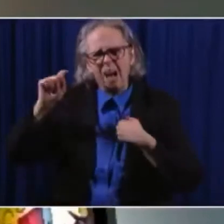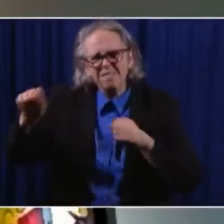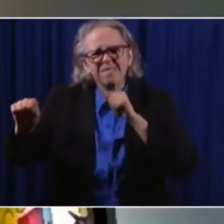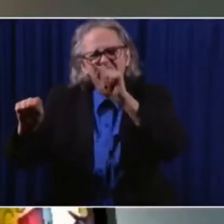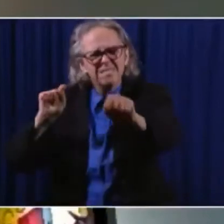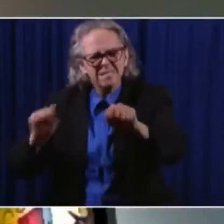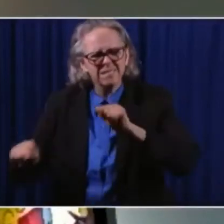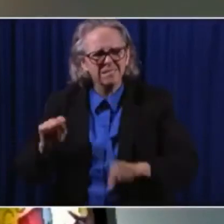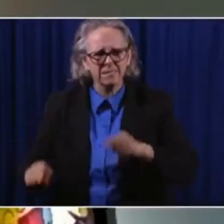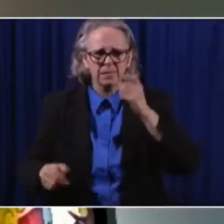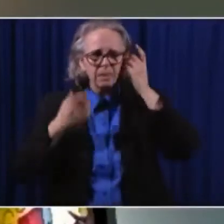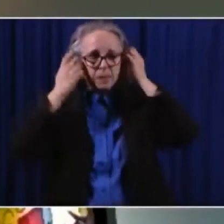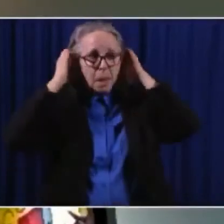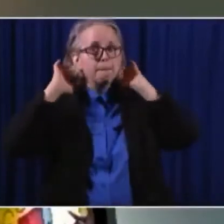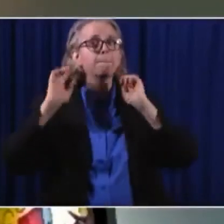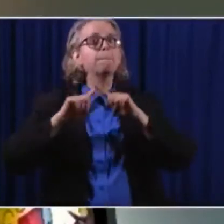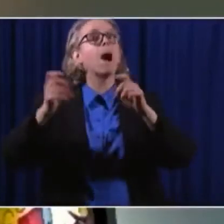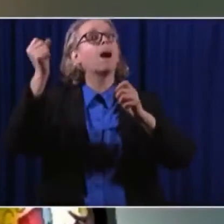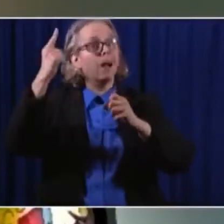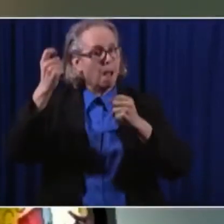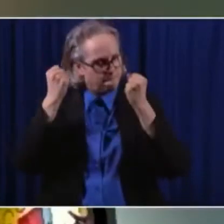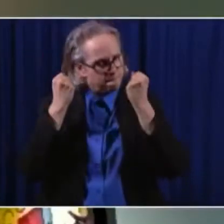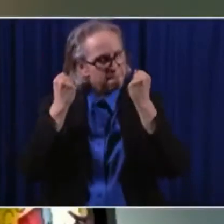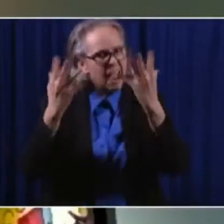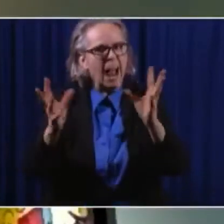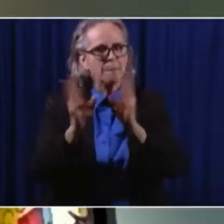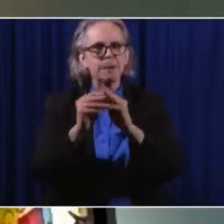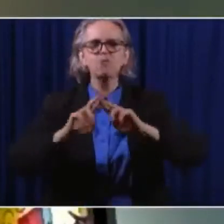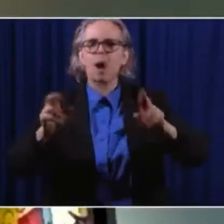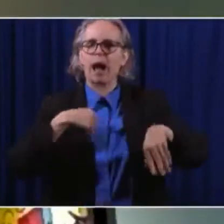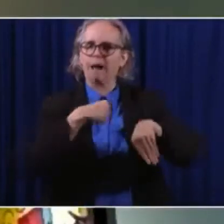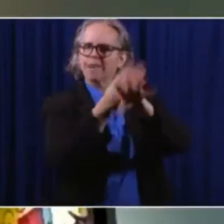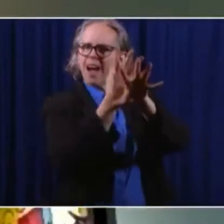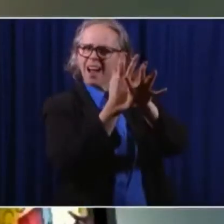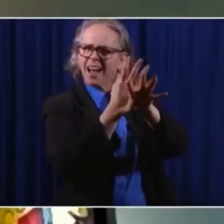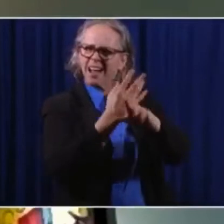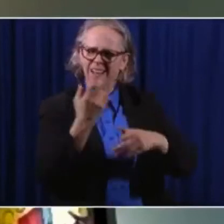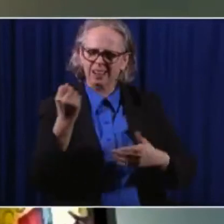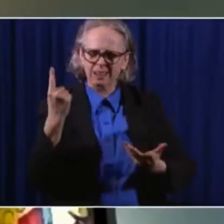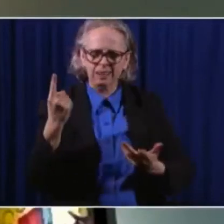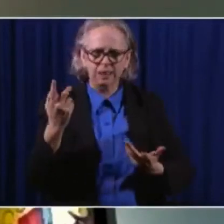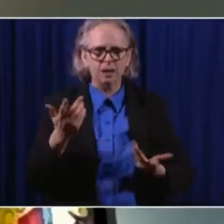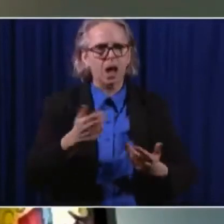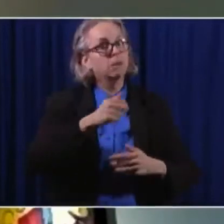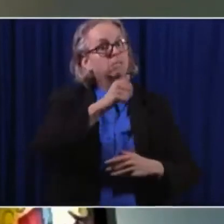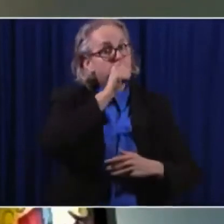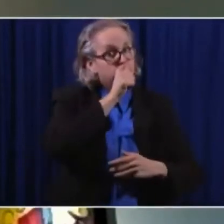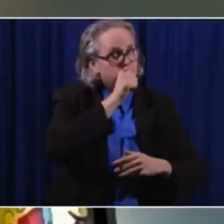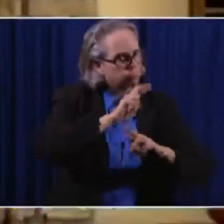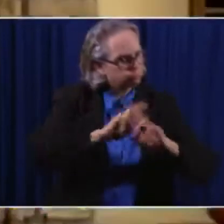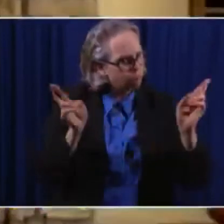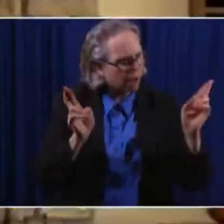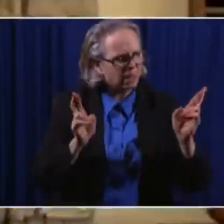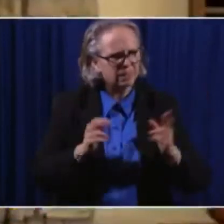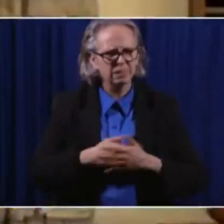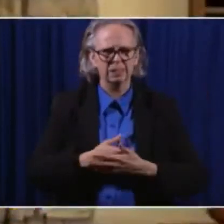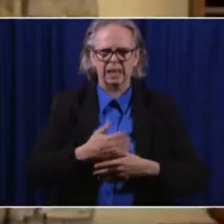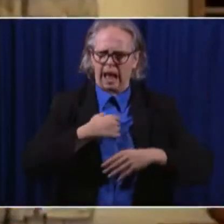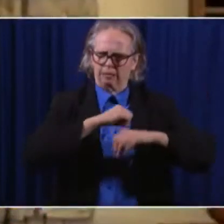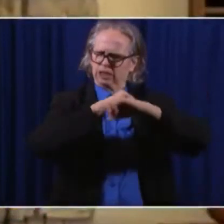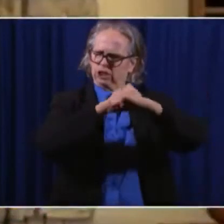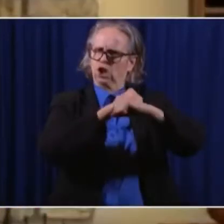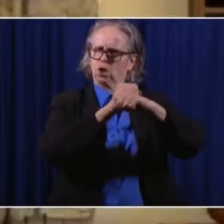there are organizations that are hosting those, and they're private and confidential and secure as well. Great. Well, thank you very